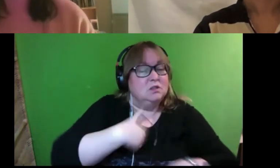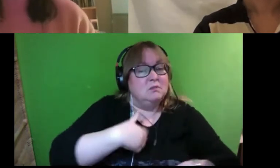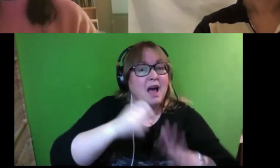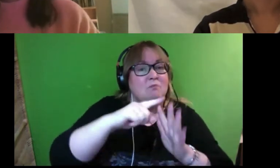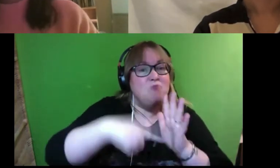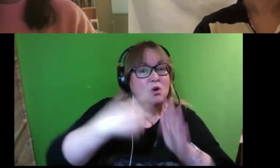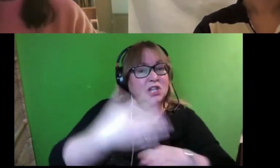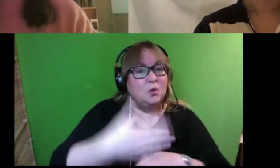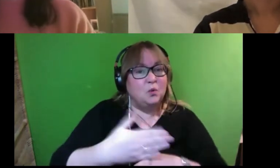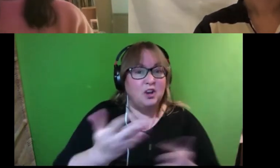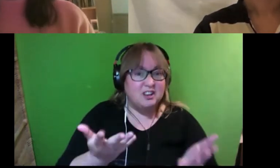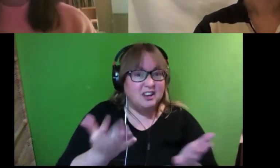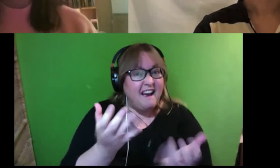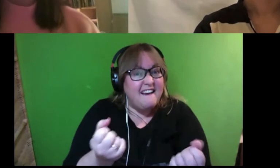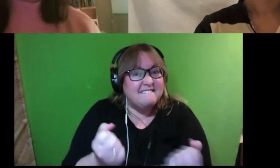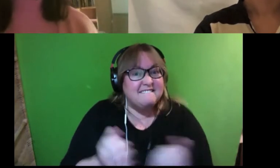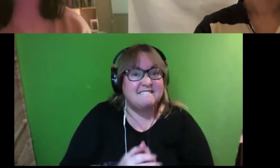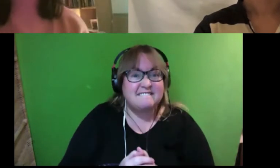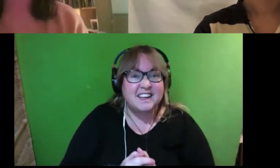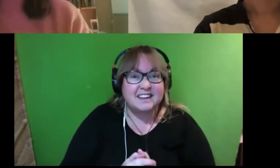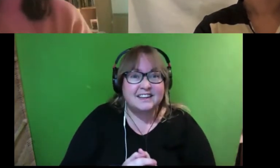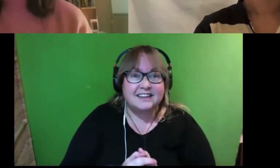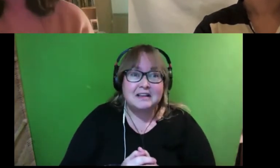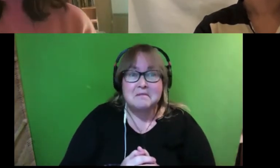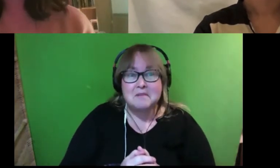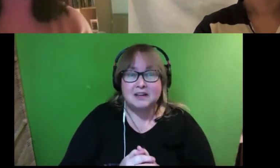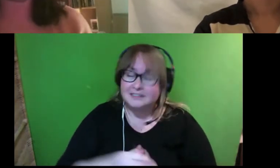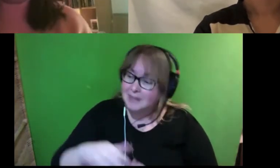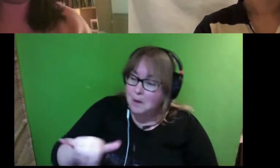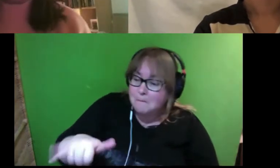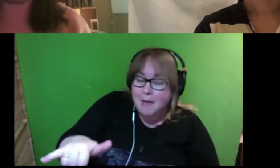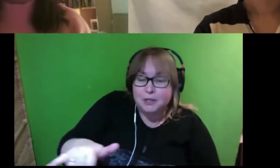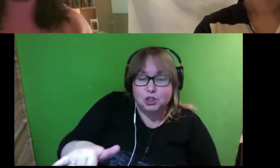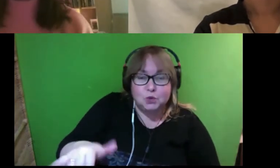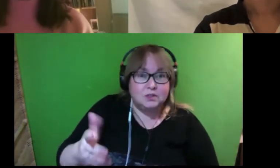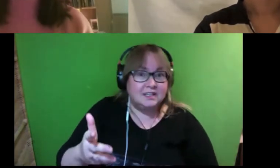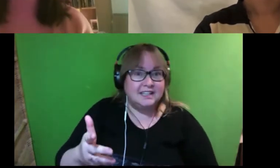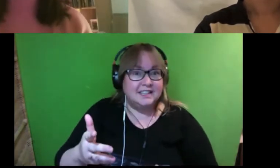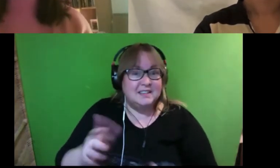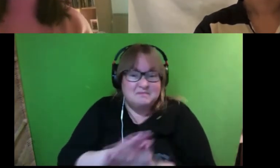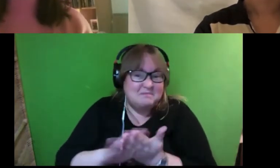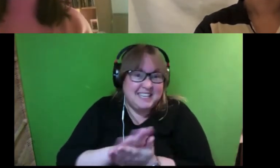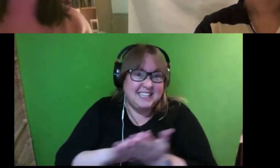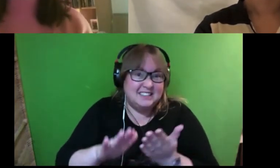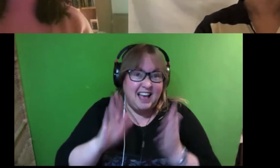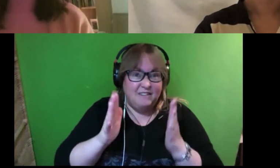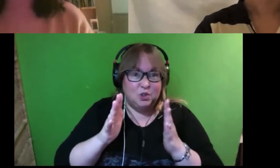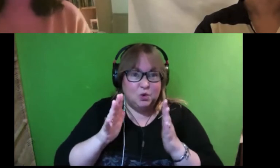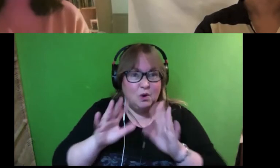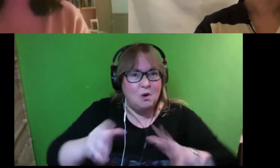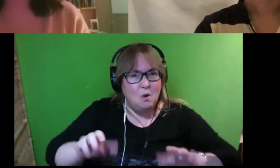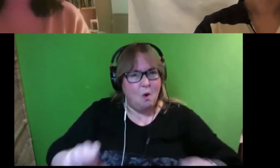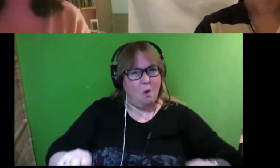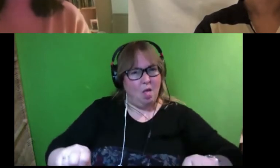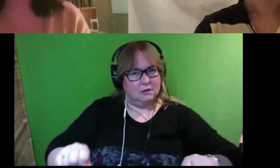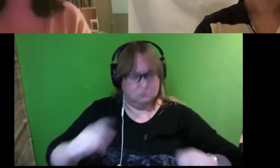Yeah. But I also really like the idea of Magnitude also being a process of we're just checking in more. And that actually